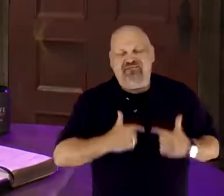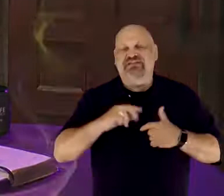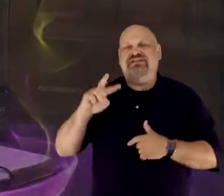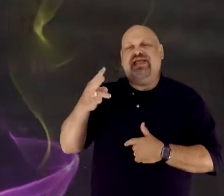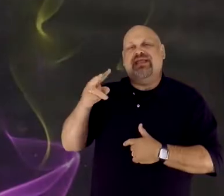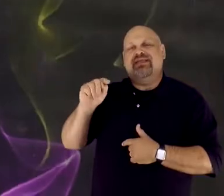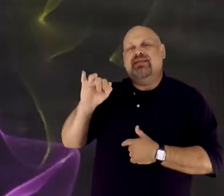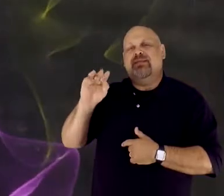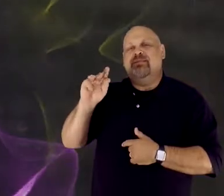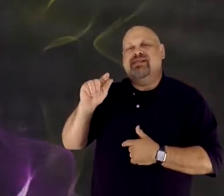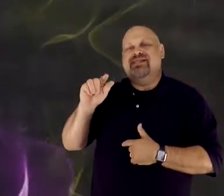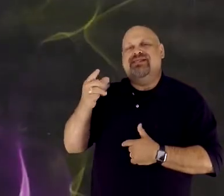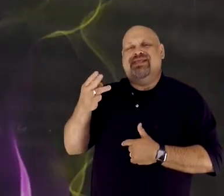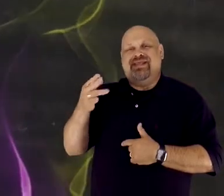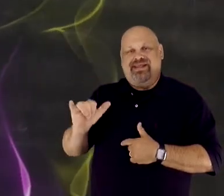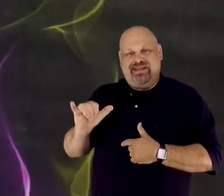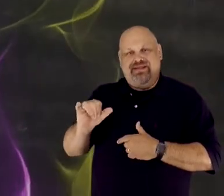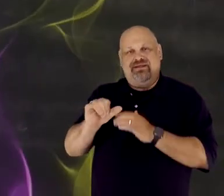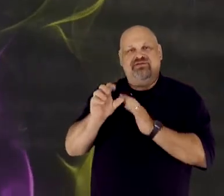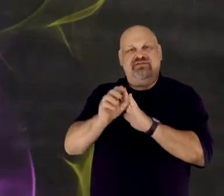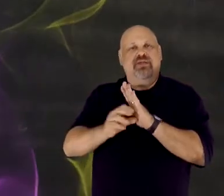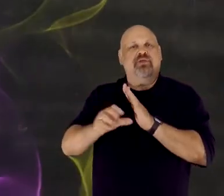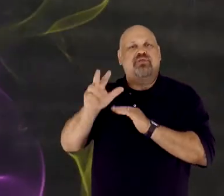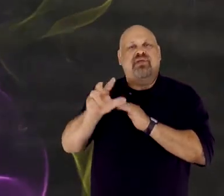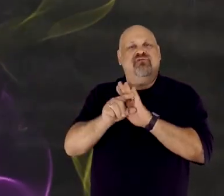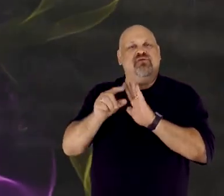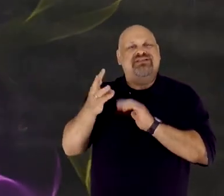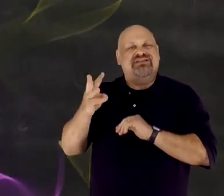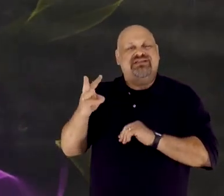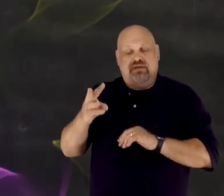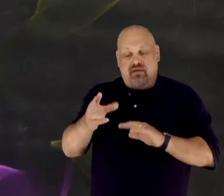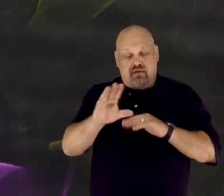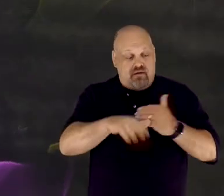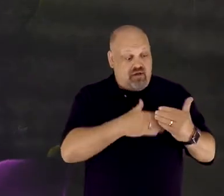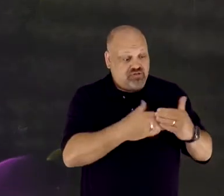says, "All Scripture is God-breathed